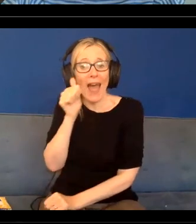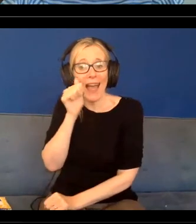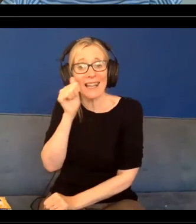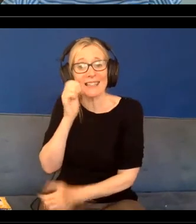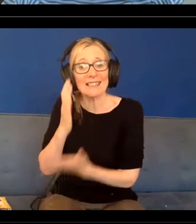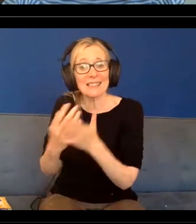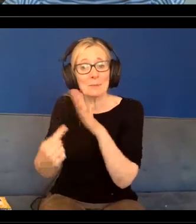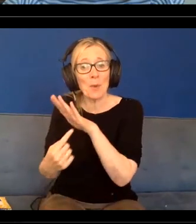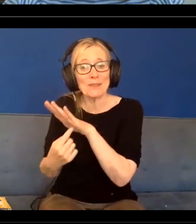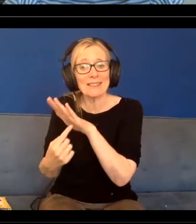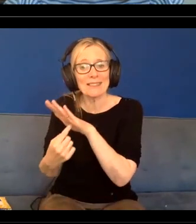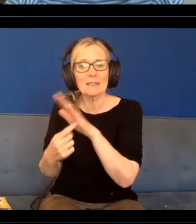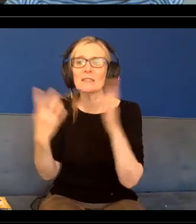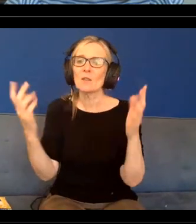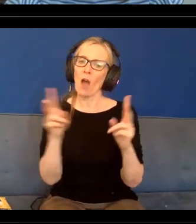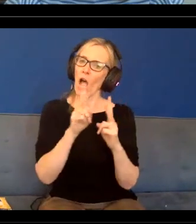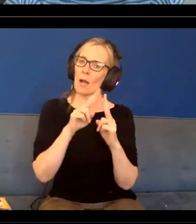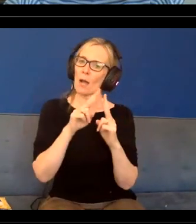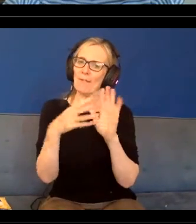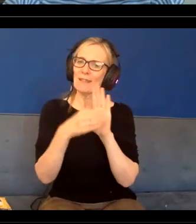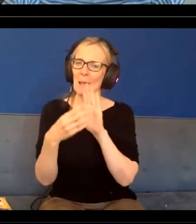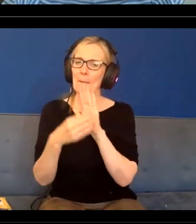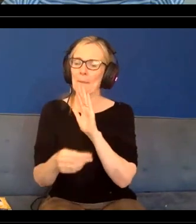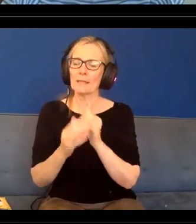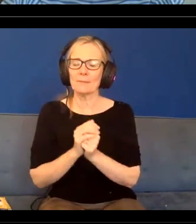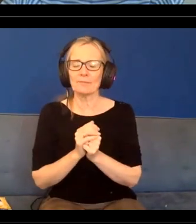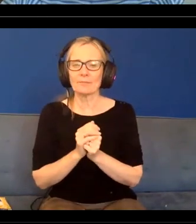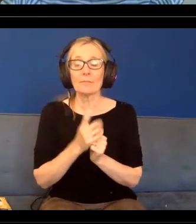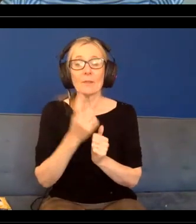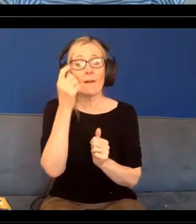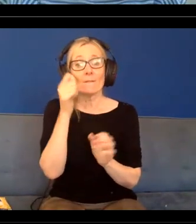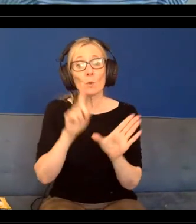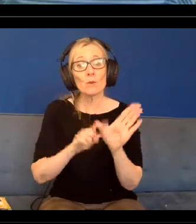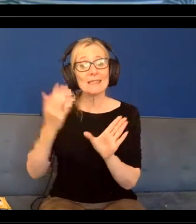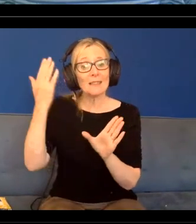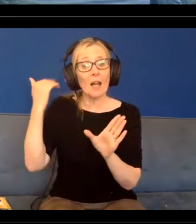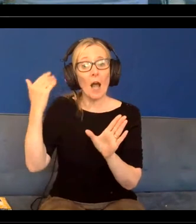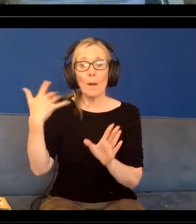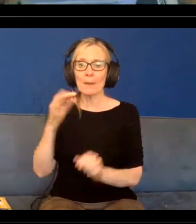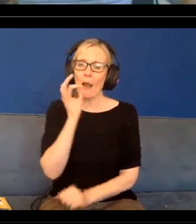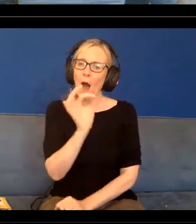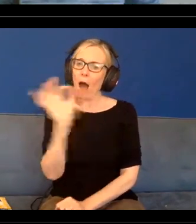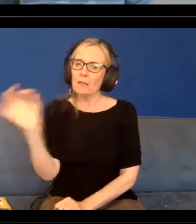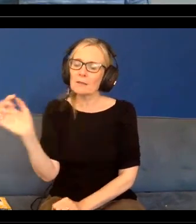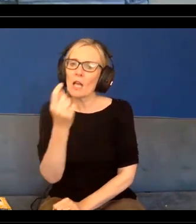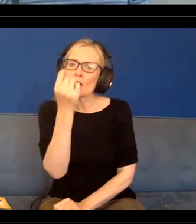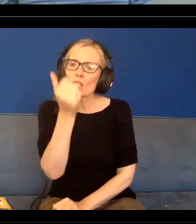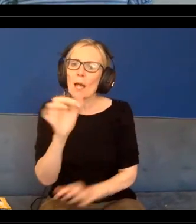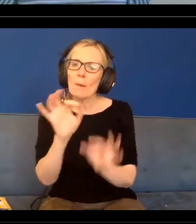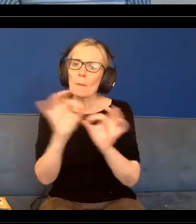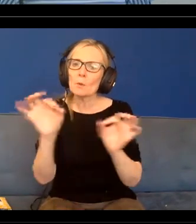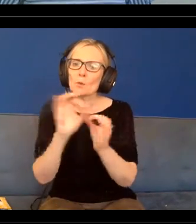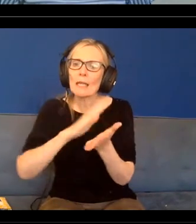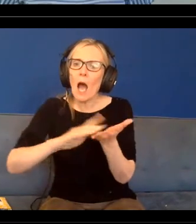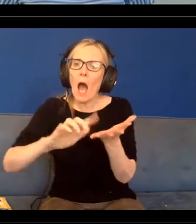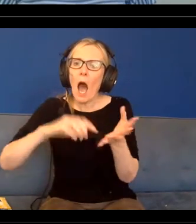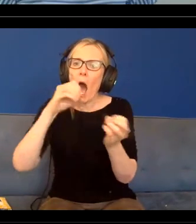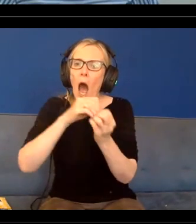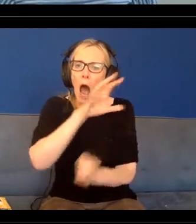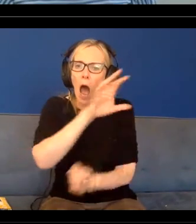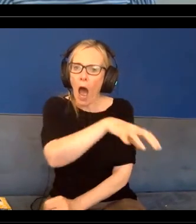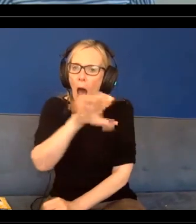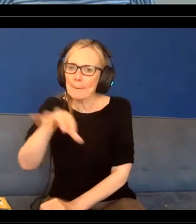examples, a few years ago, we asked some of the music hubs what their provision was for for children with